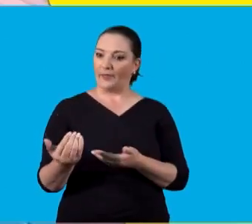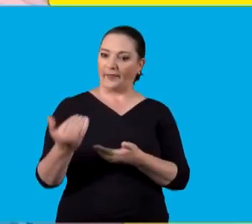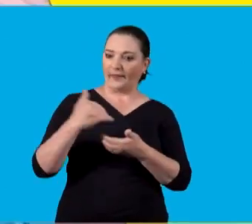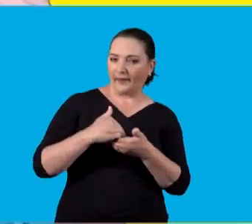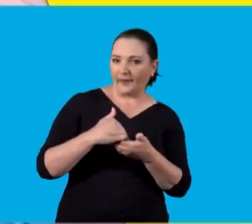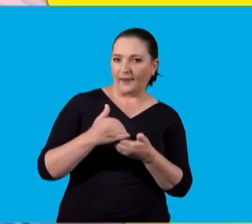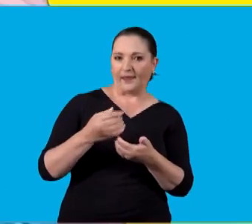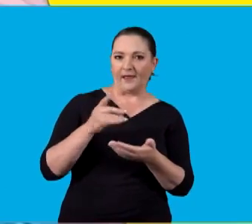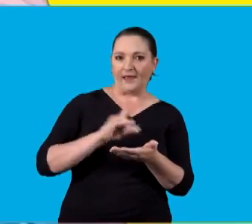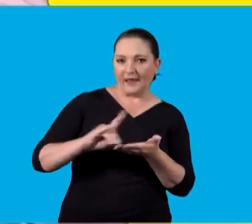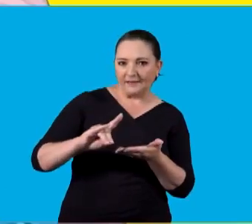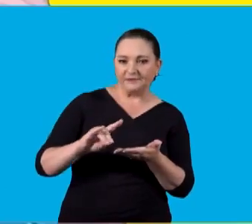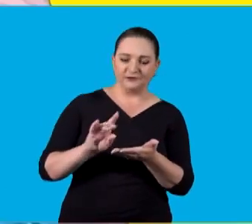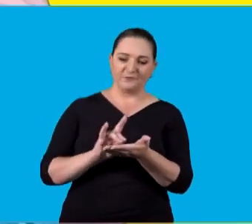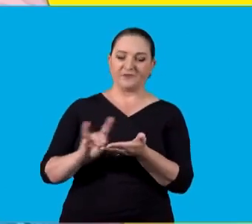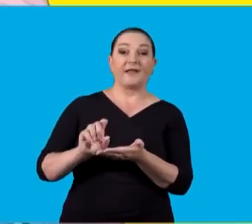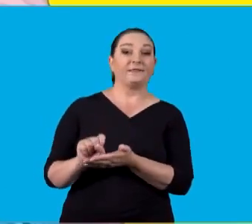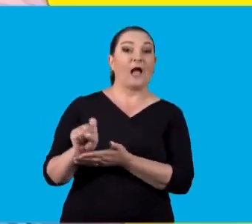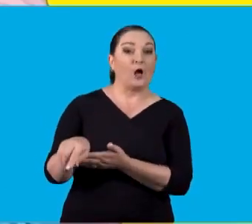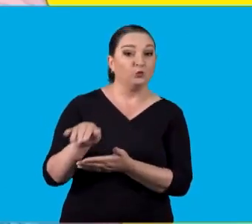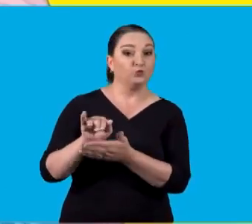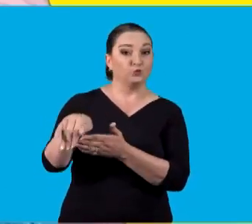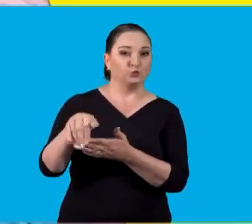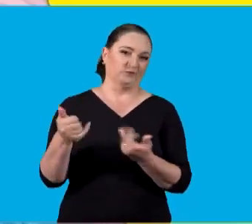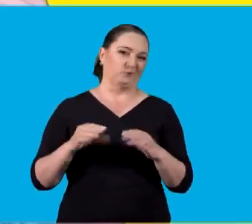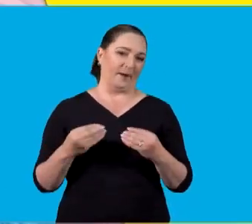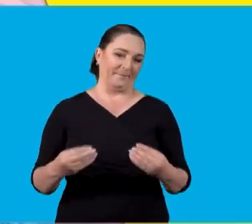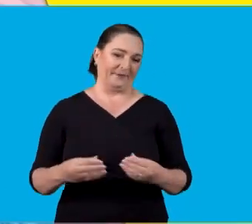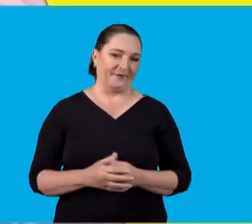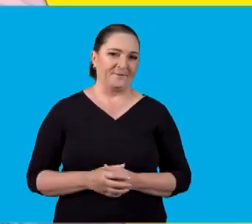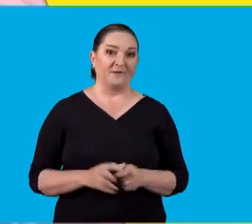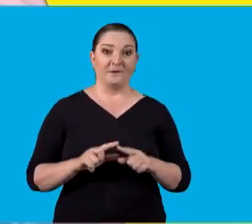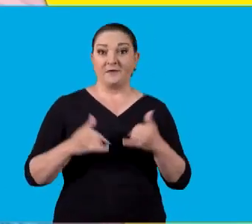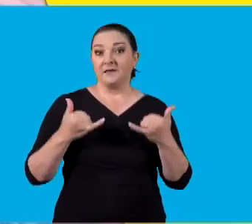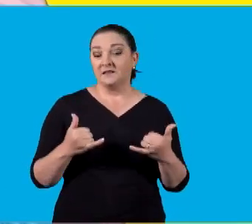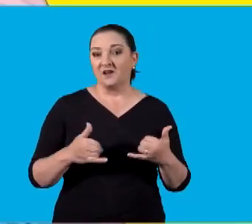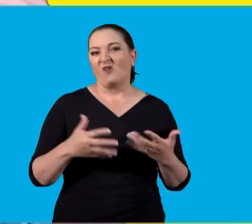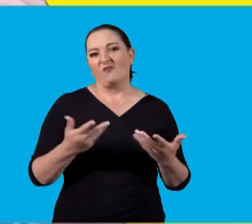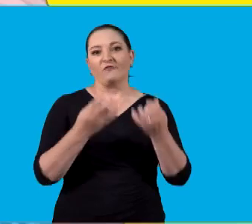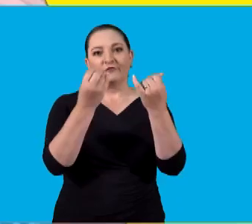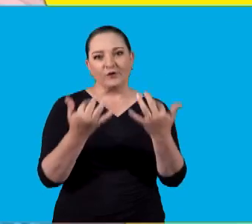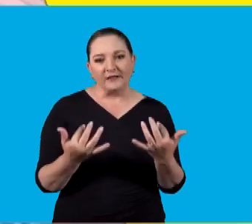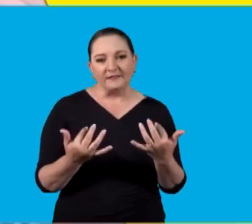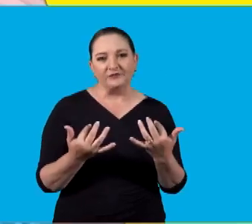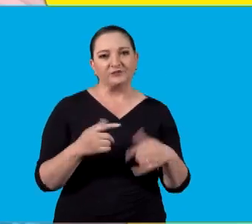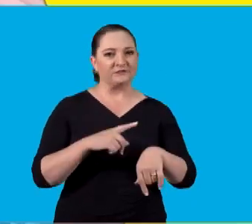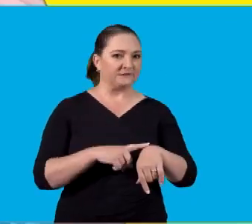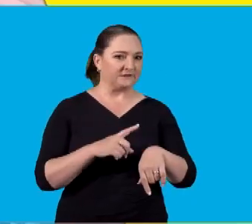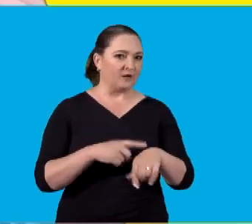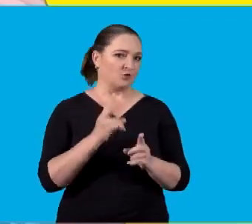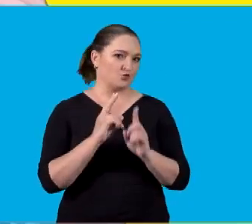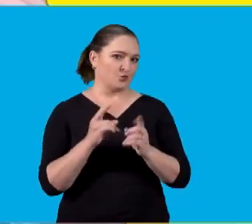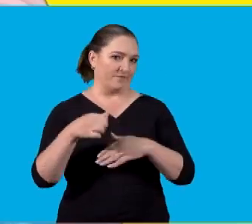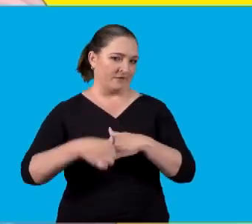cash outflows that the company would have experienced in a particular period. In this case, a financial period that is 12